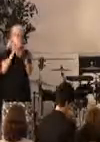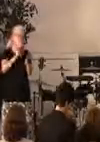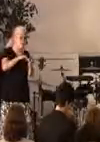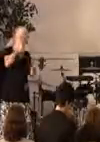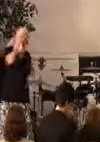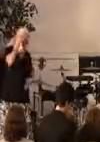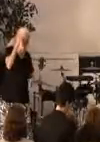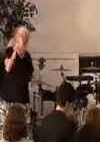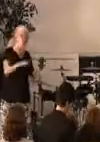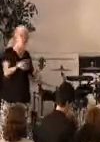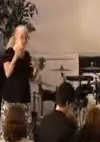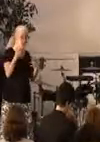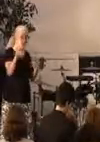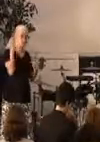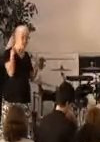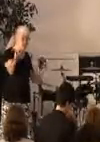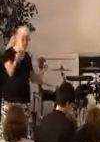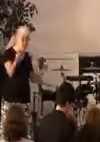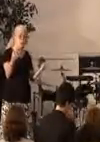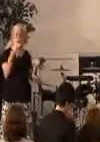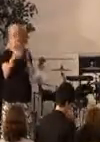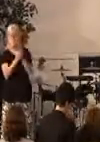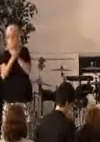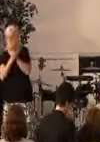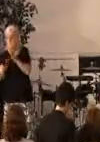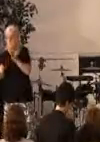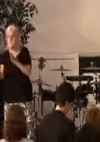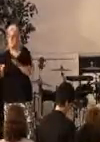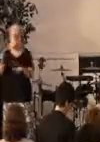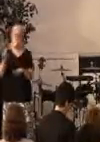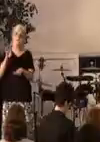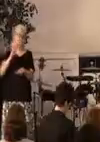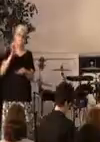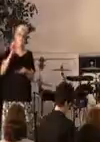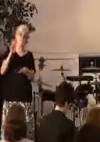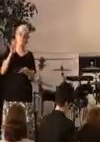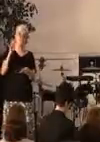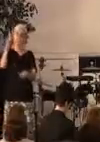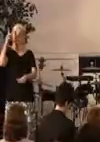sick that they would be recovered, or the ability to speak the word of God in a